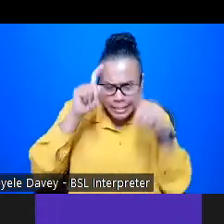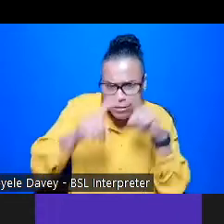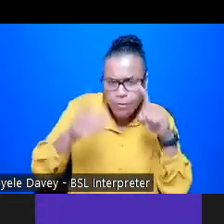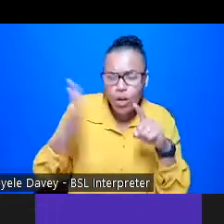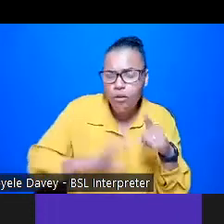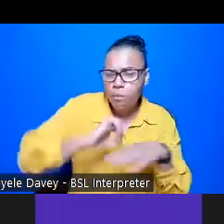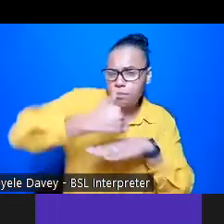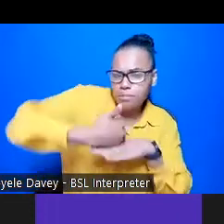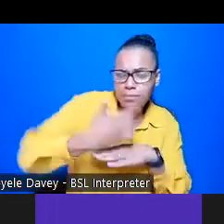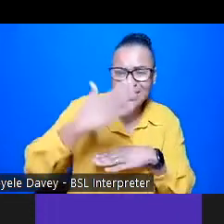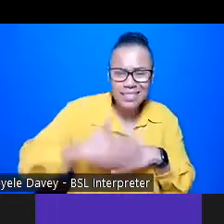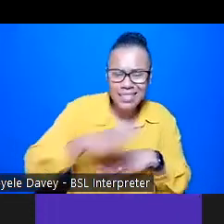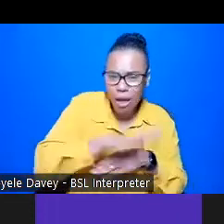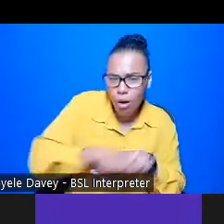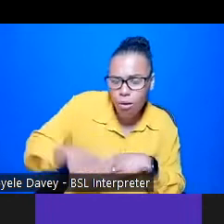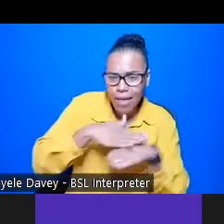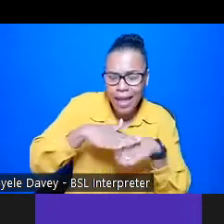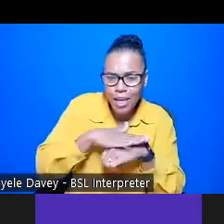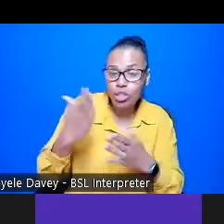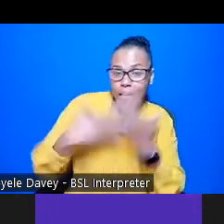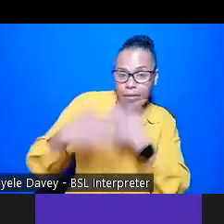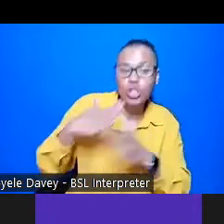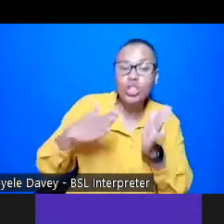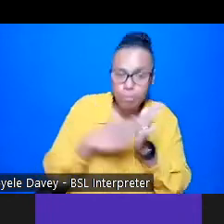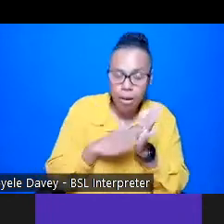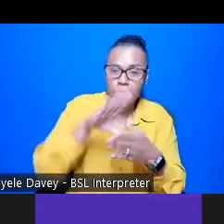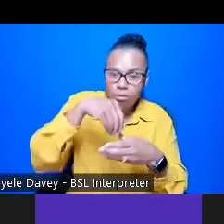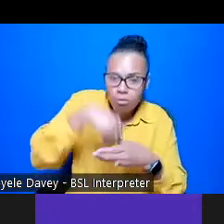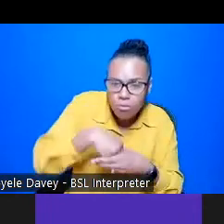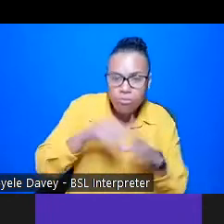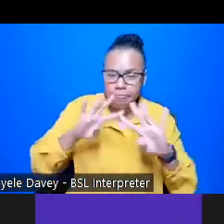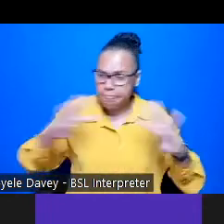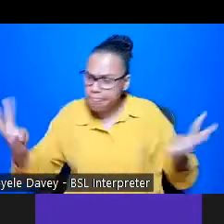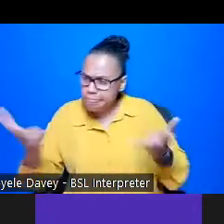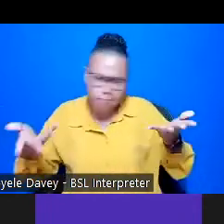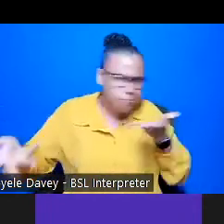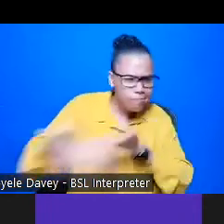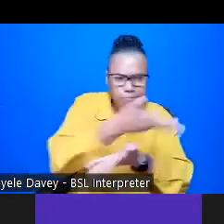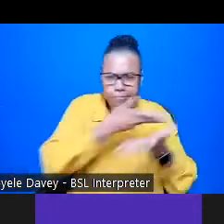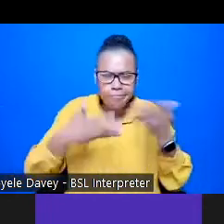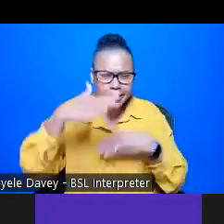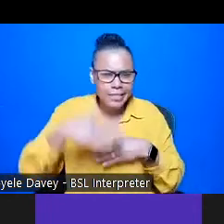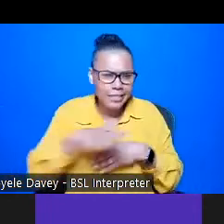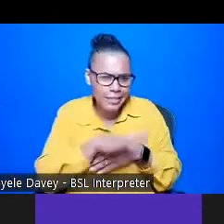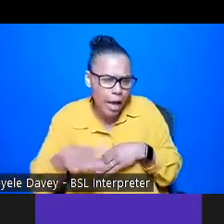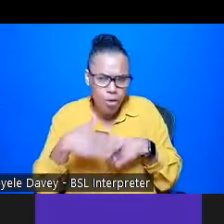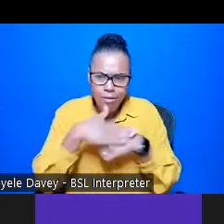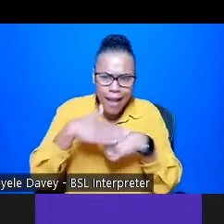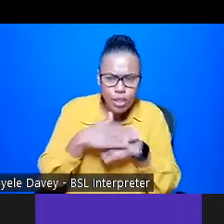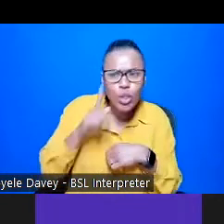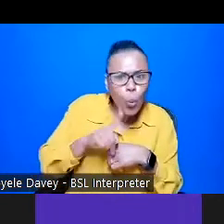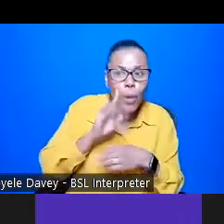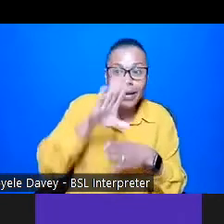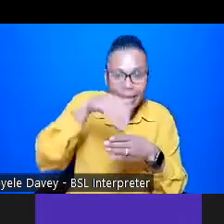Asian Heritage Month, including a roundtable discussion on South Asian women in sport an area I am incredibly passionate